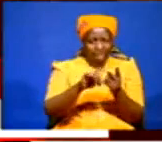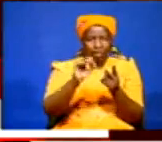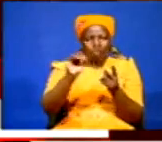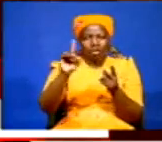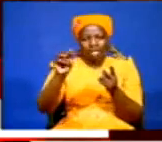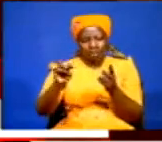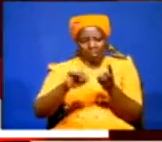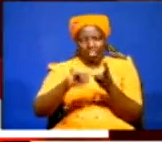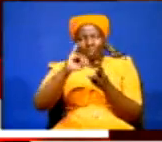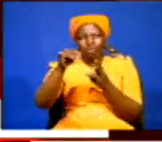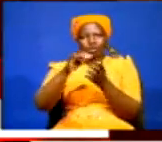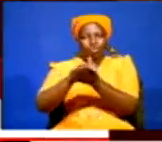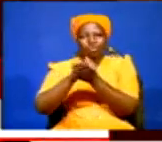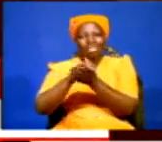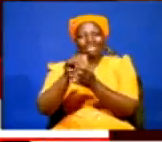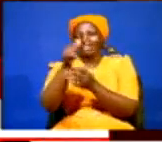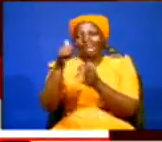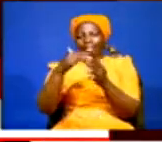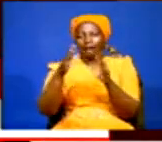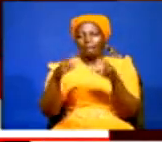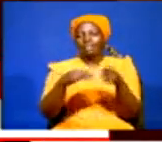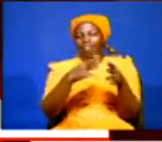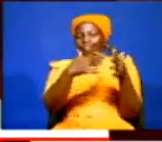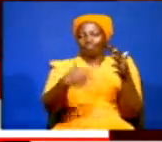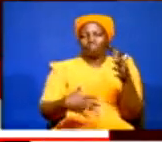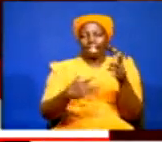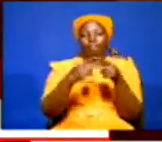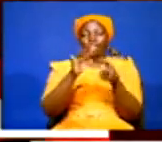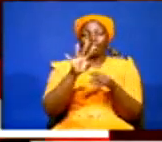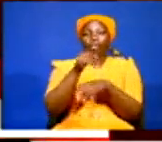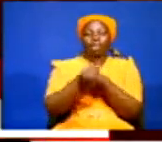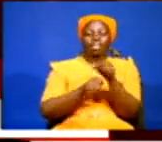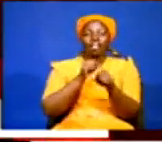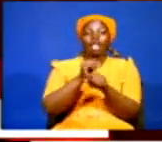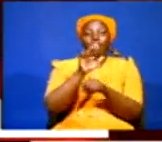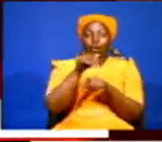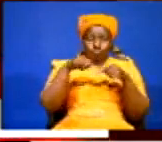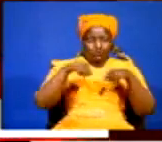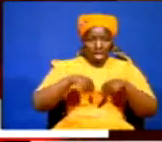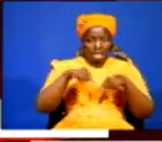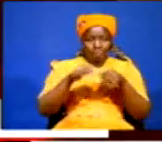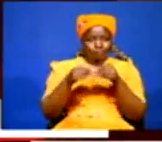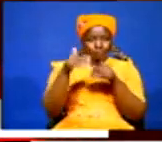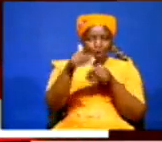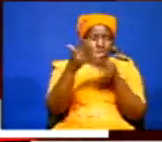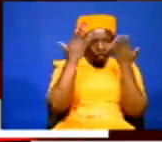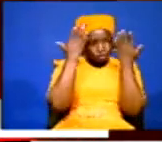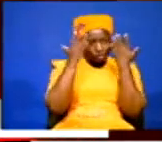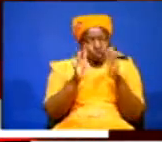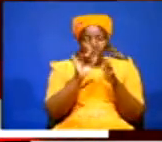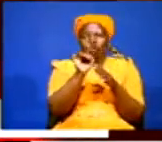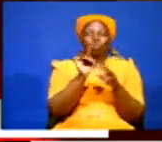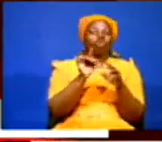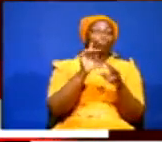so on. But 4 years from now, you have no idea on which party you'll be